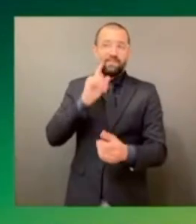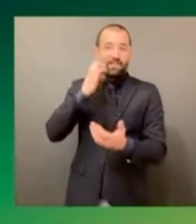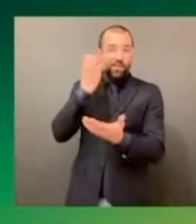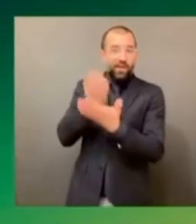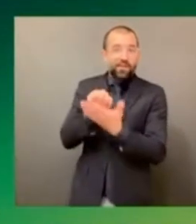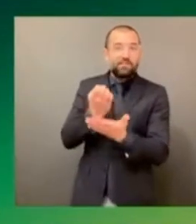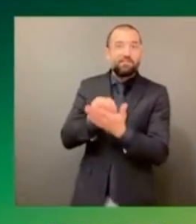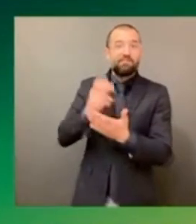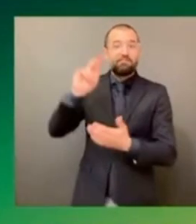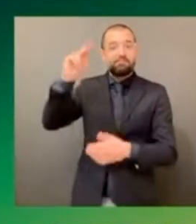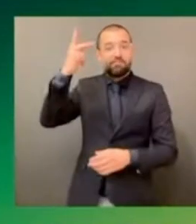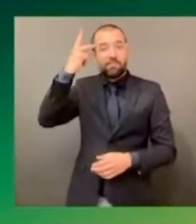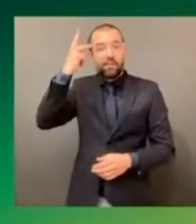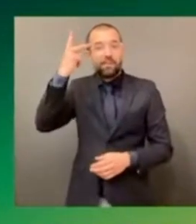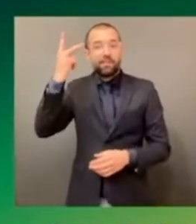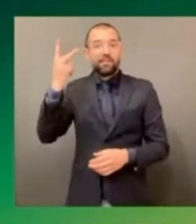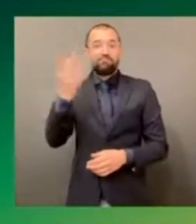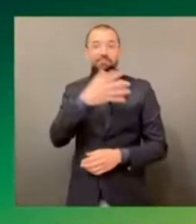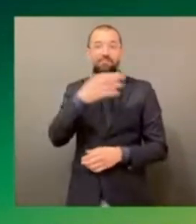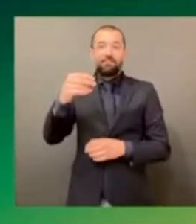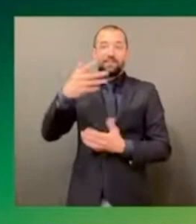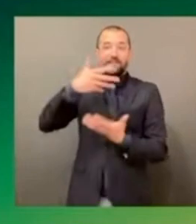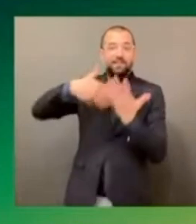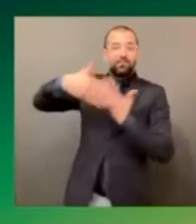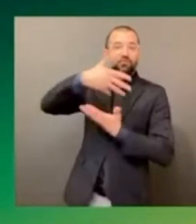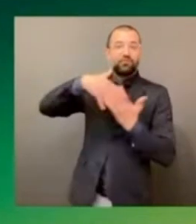and social life.